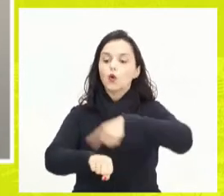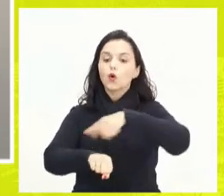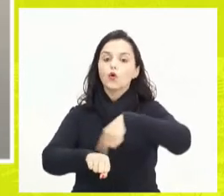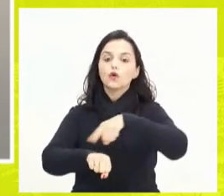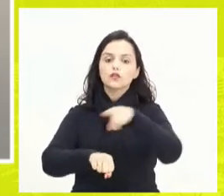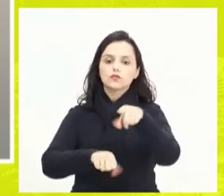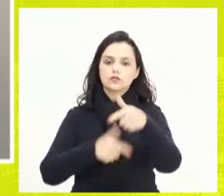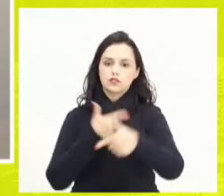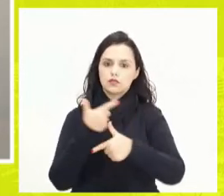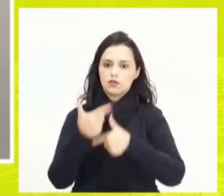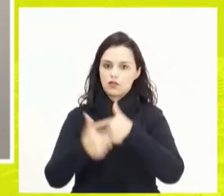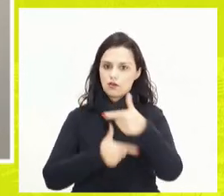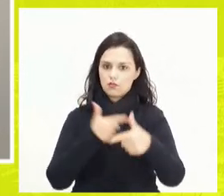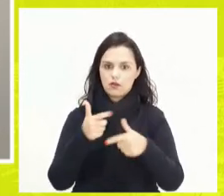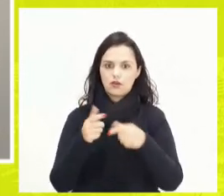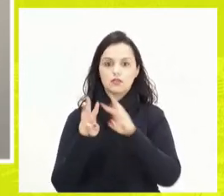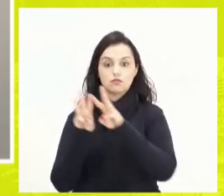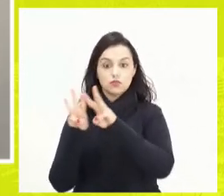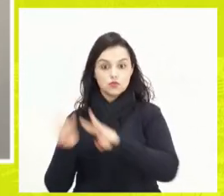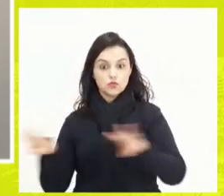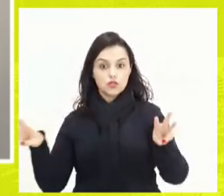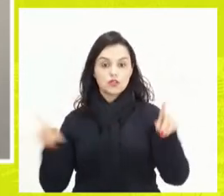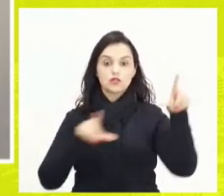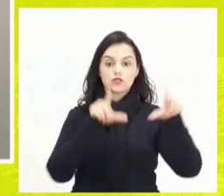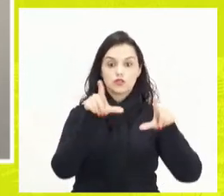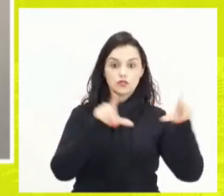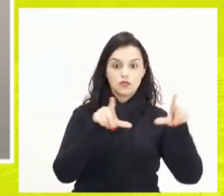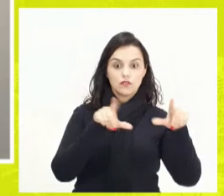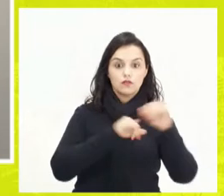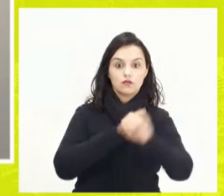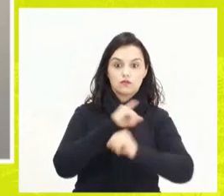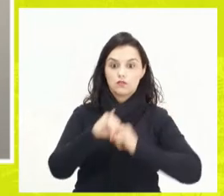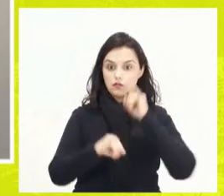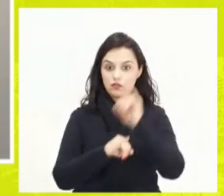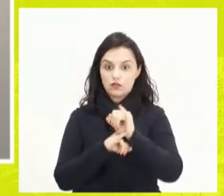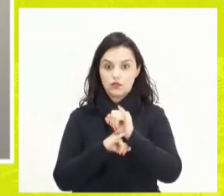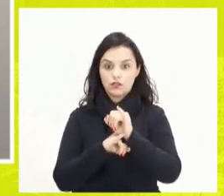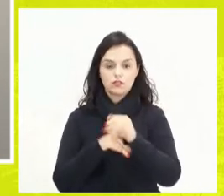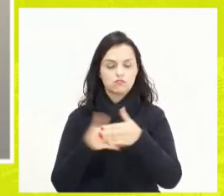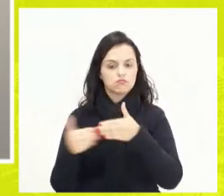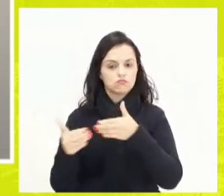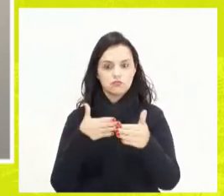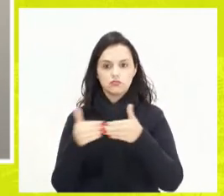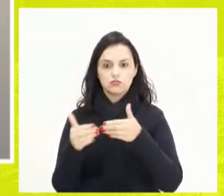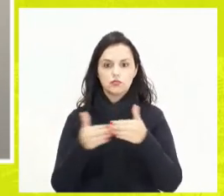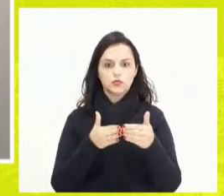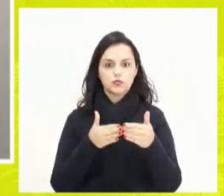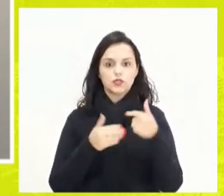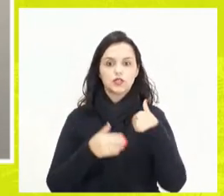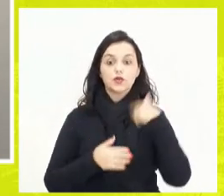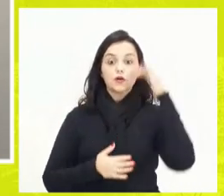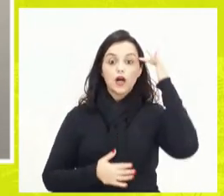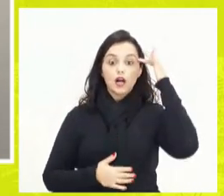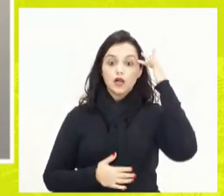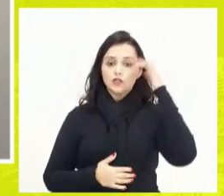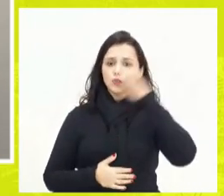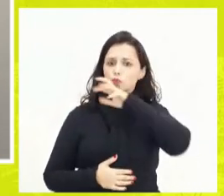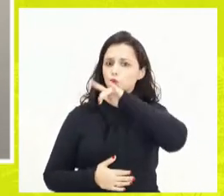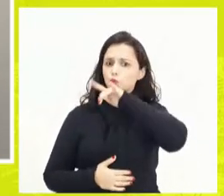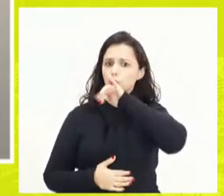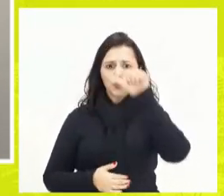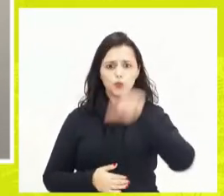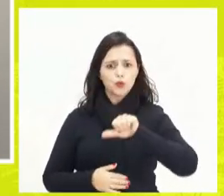hours you make available to the website to the newspaper for tv whatever you are working on and this is